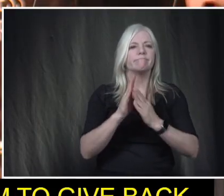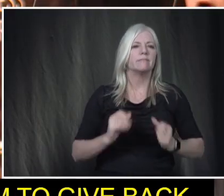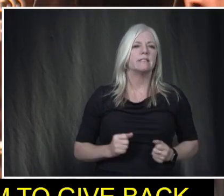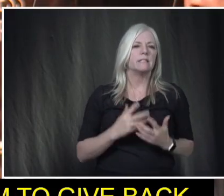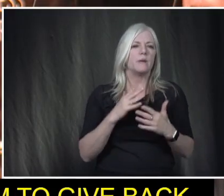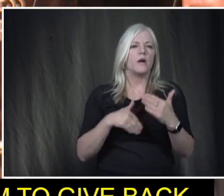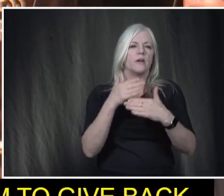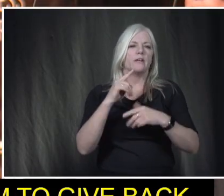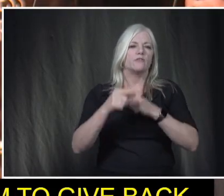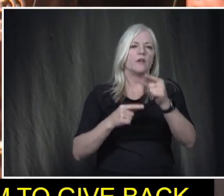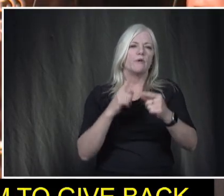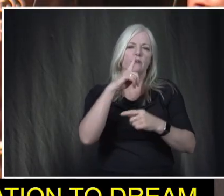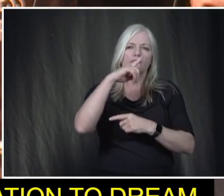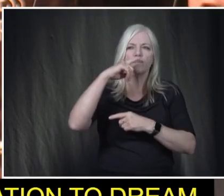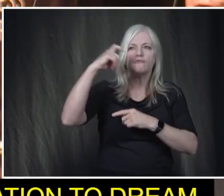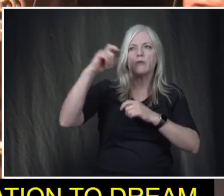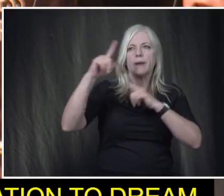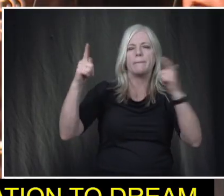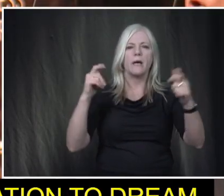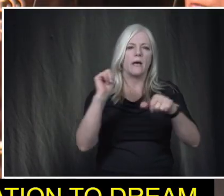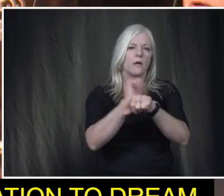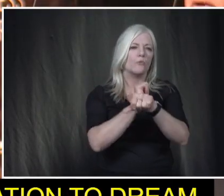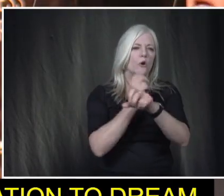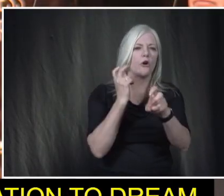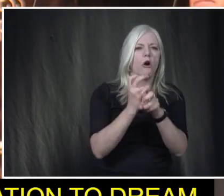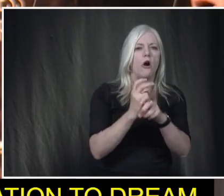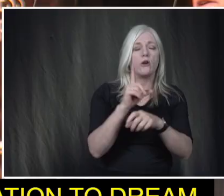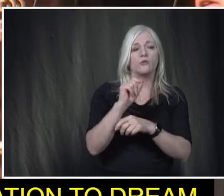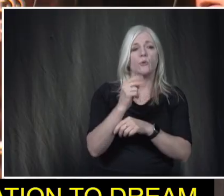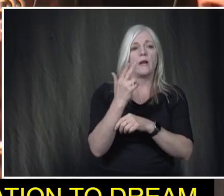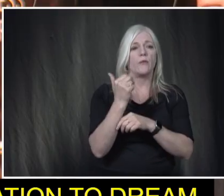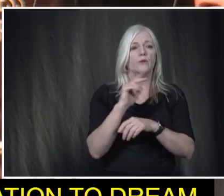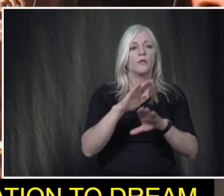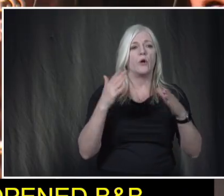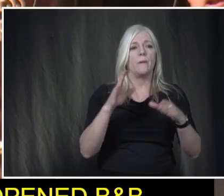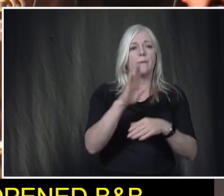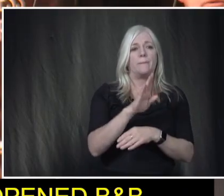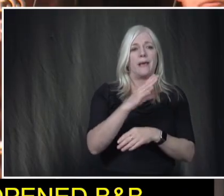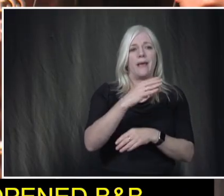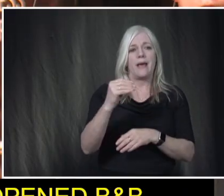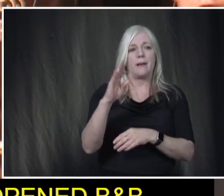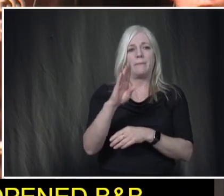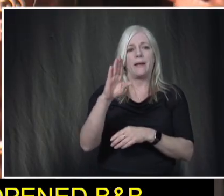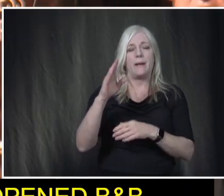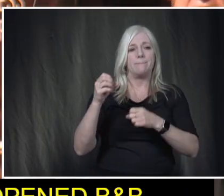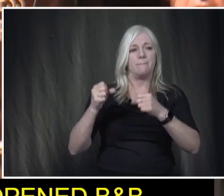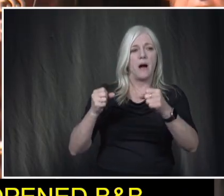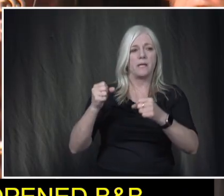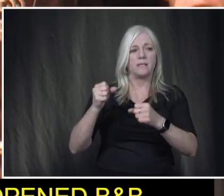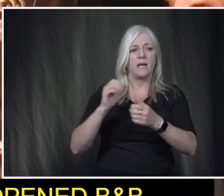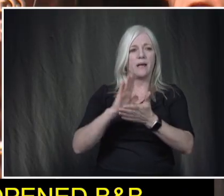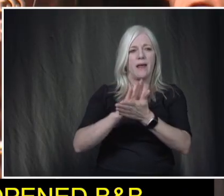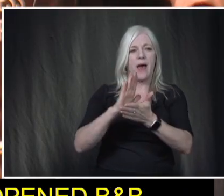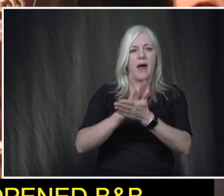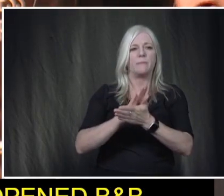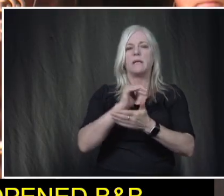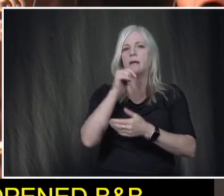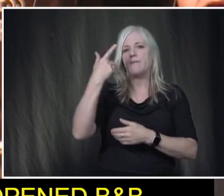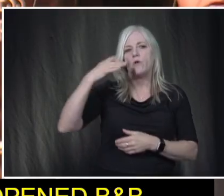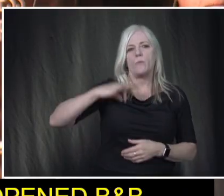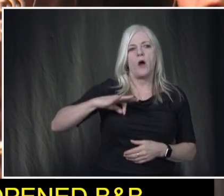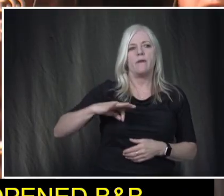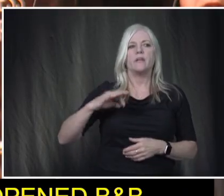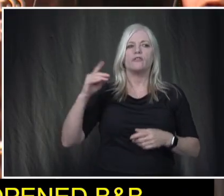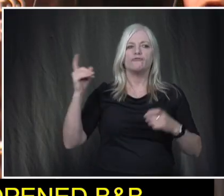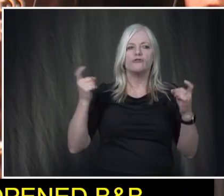and work hard. In 2013, he opened B&B Boxing Academy, a nonprofit gym dedicated to building the body,